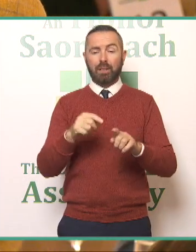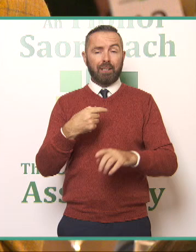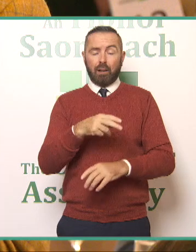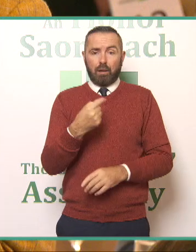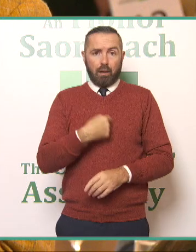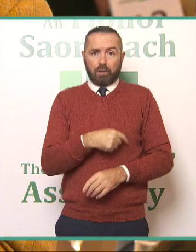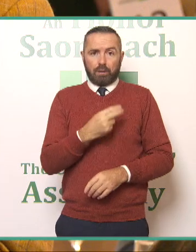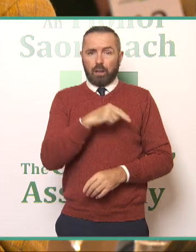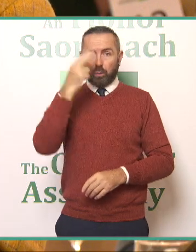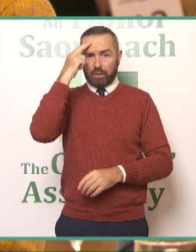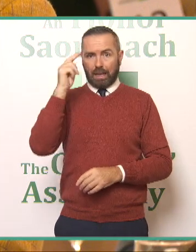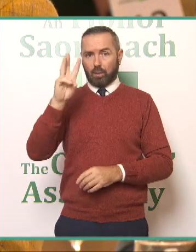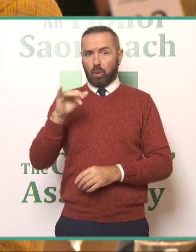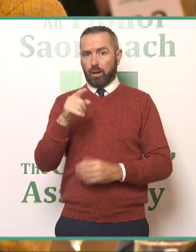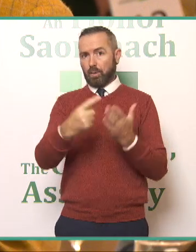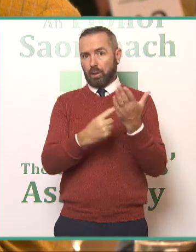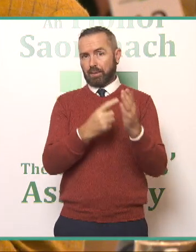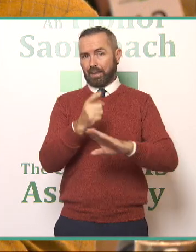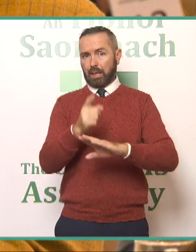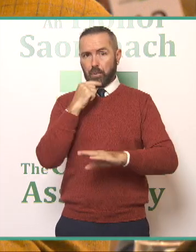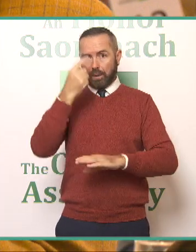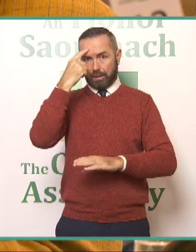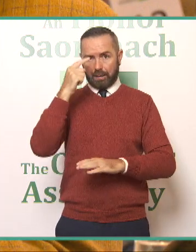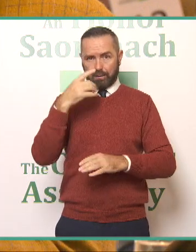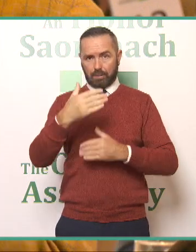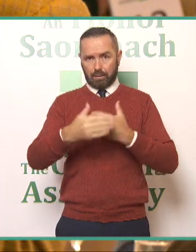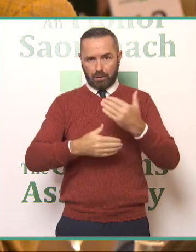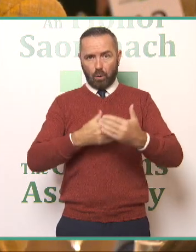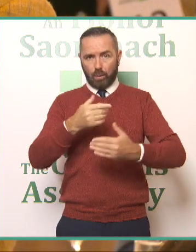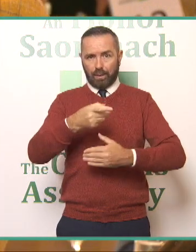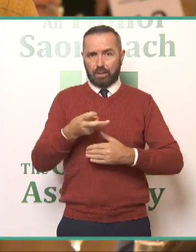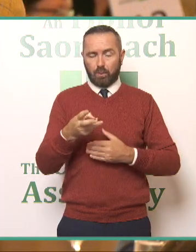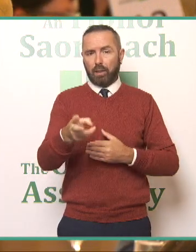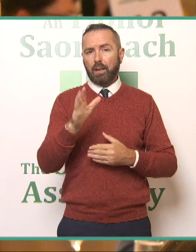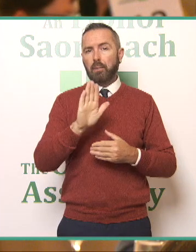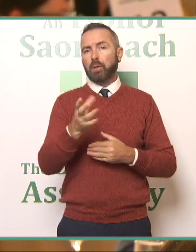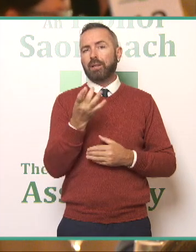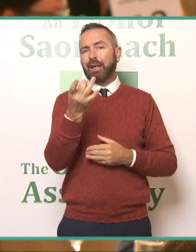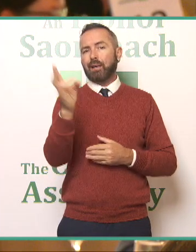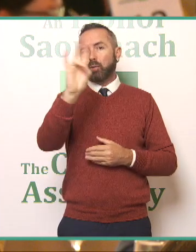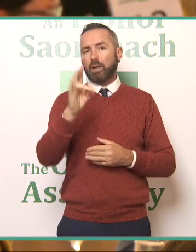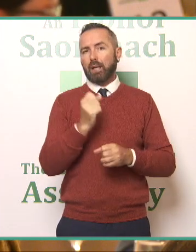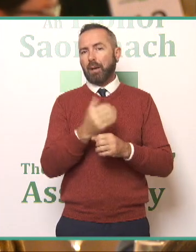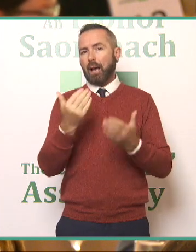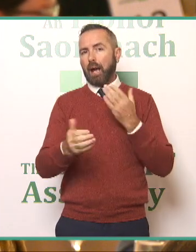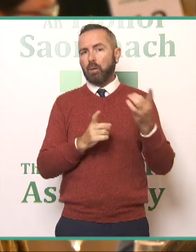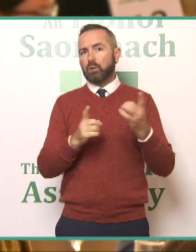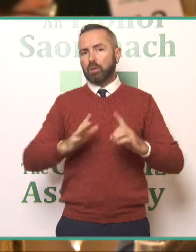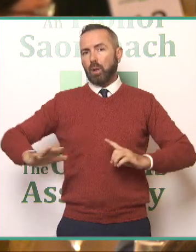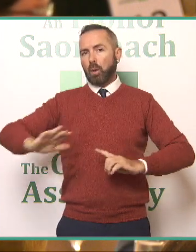is where it's going. And I think we have to ask questions about how does local